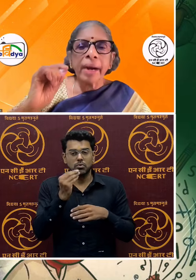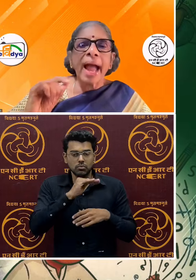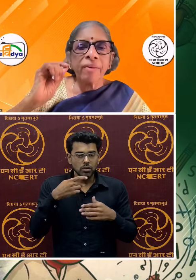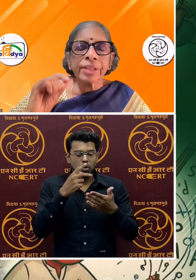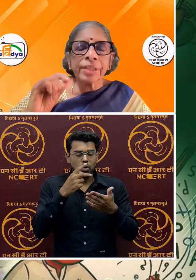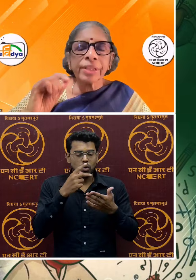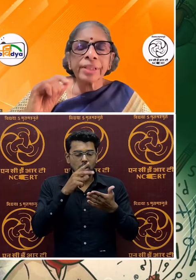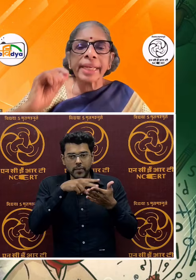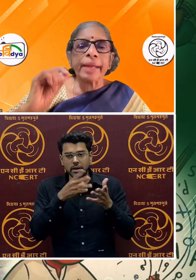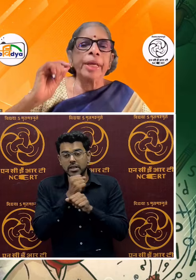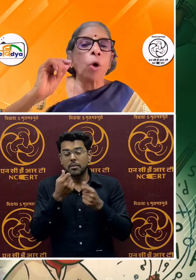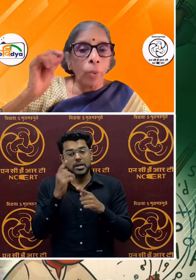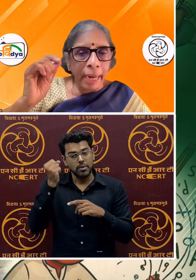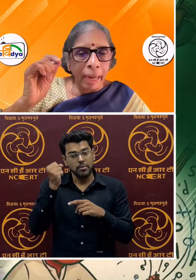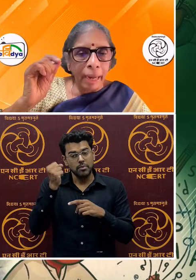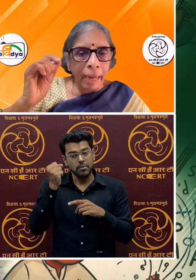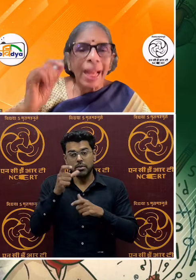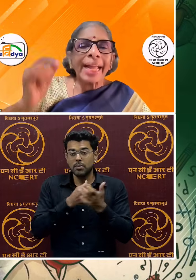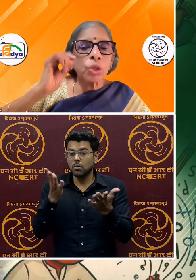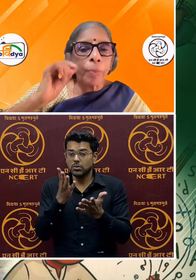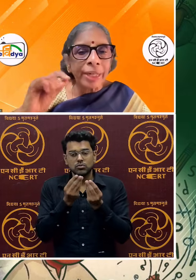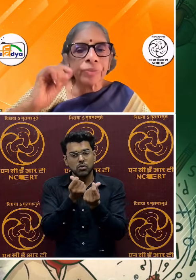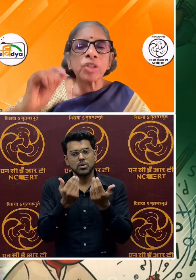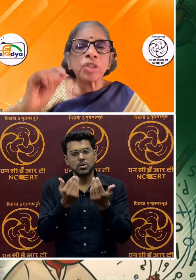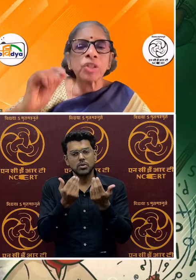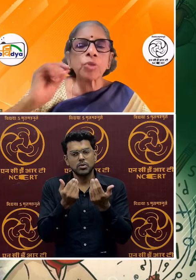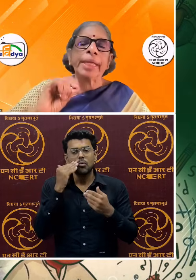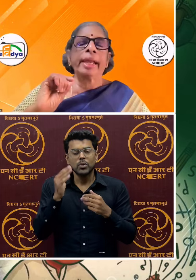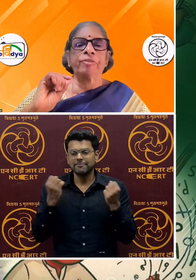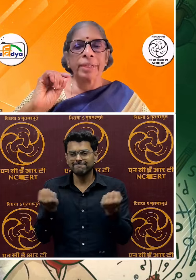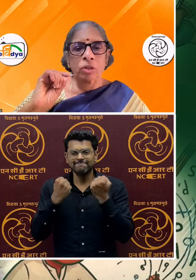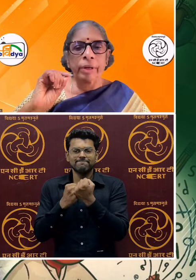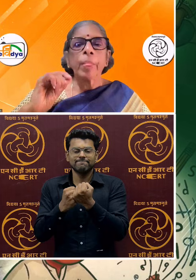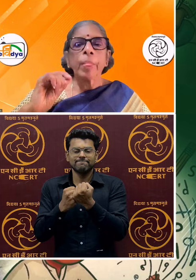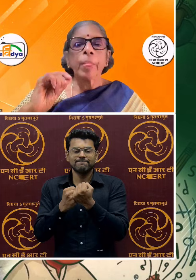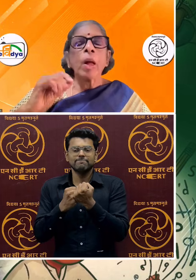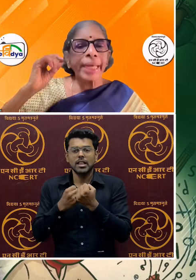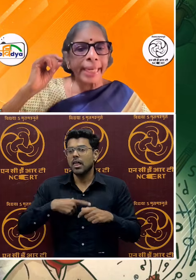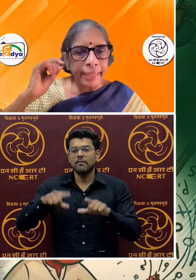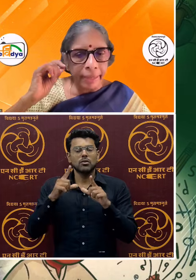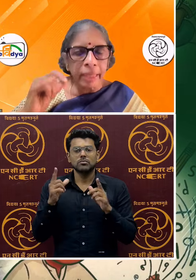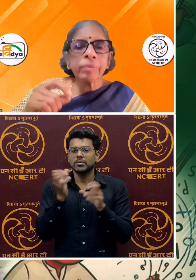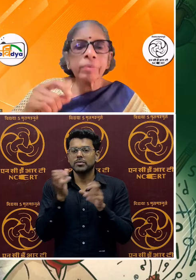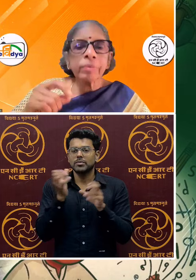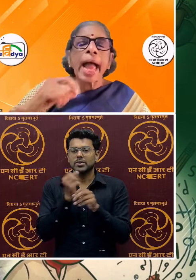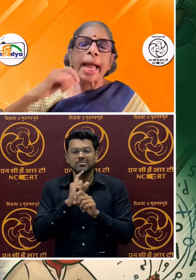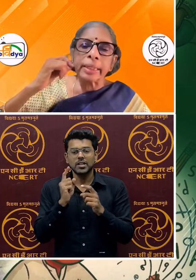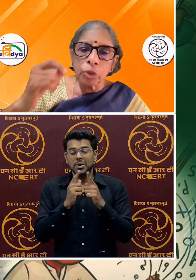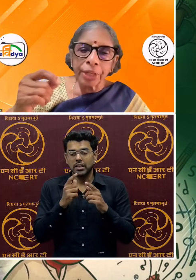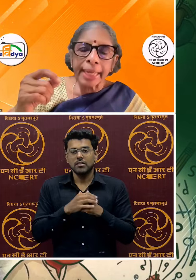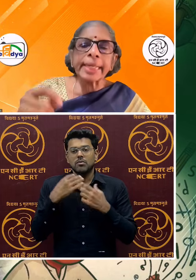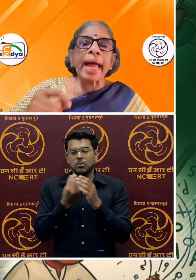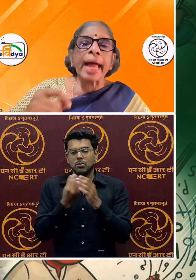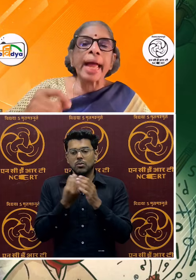But remember, everything can be overcome in spite of this being a lifelong disorder. That's we right. can learn